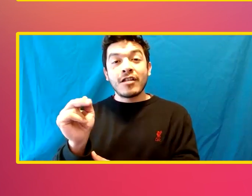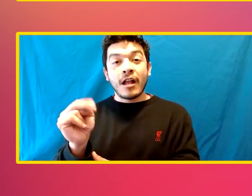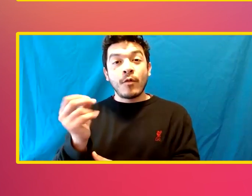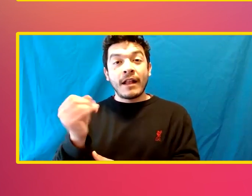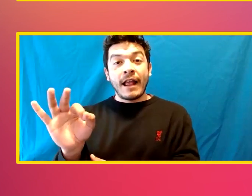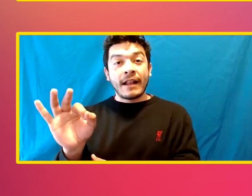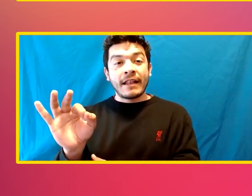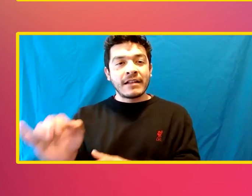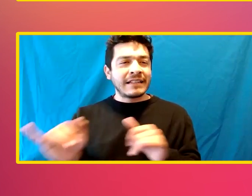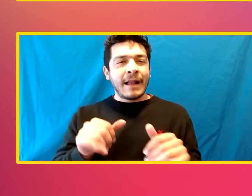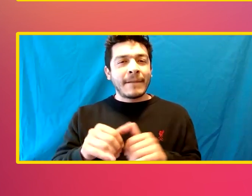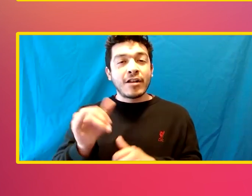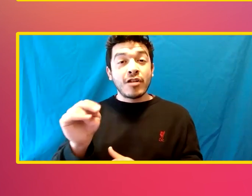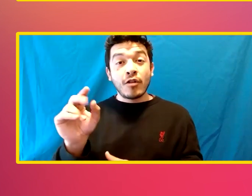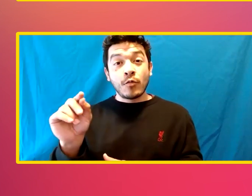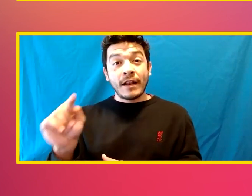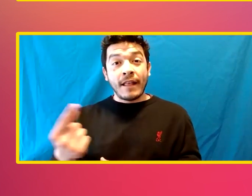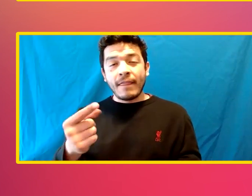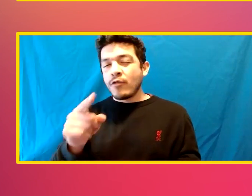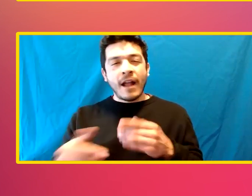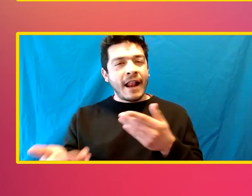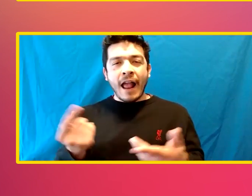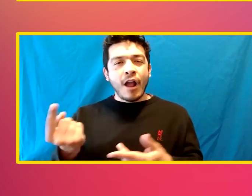just as it was illegal on January 20th. You can't hire someone